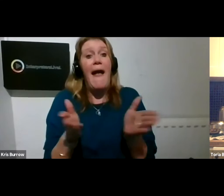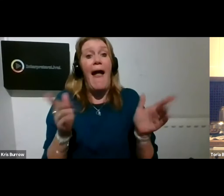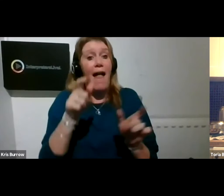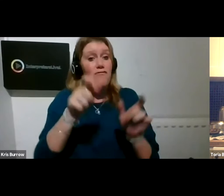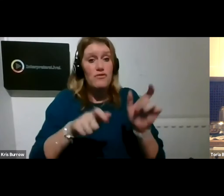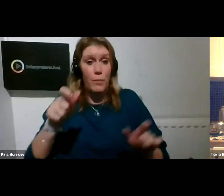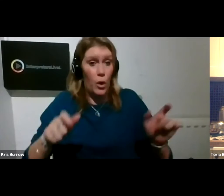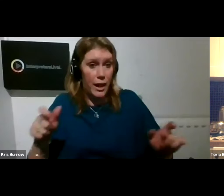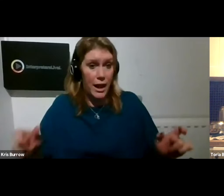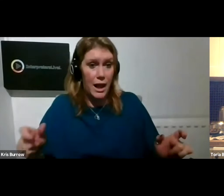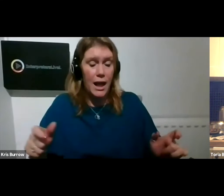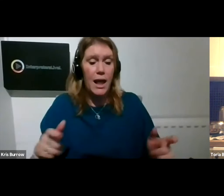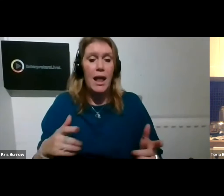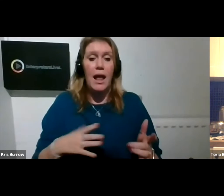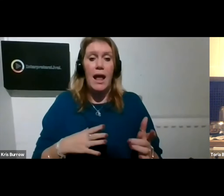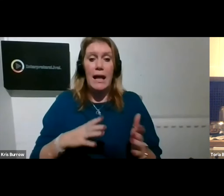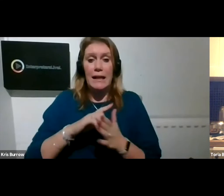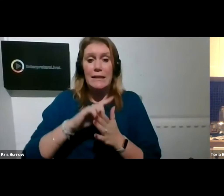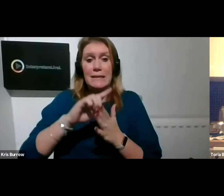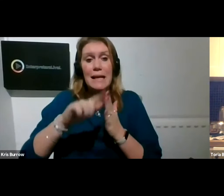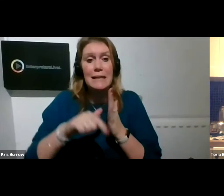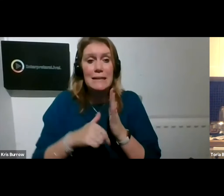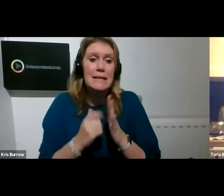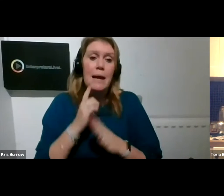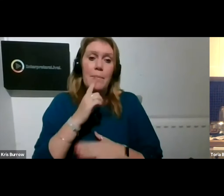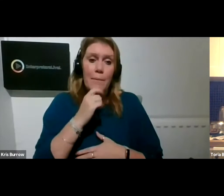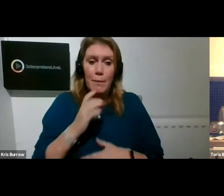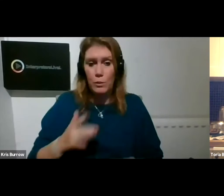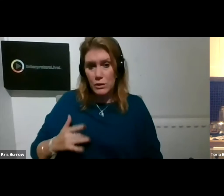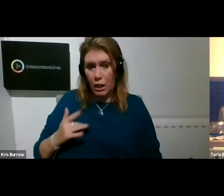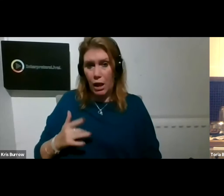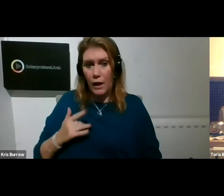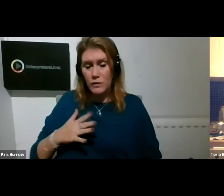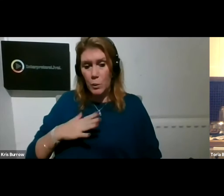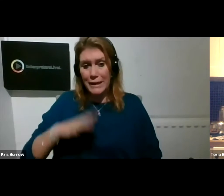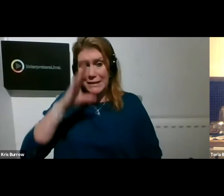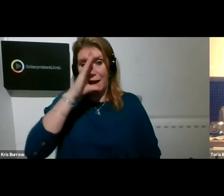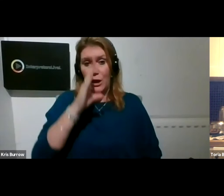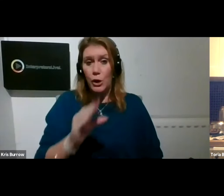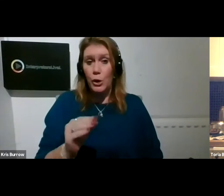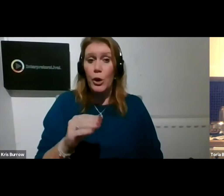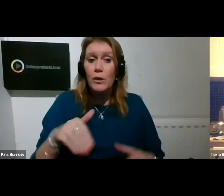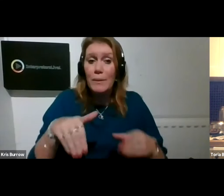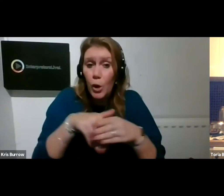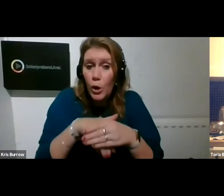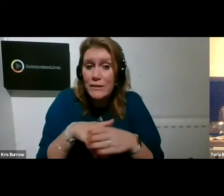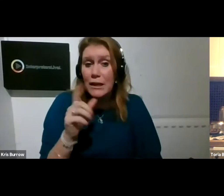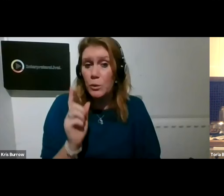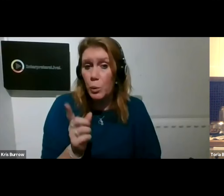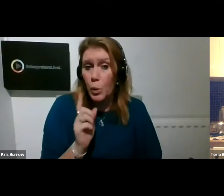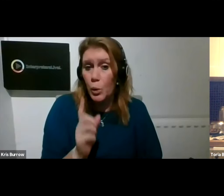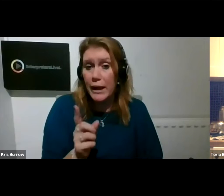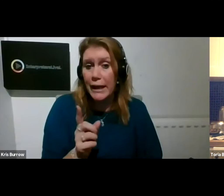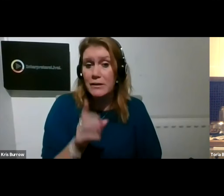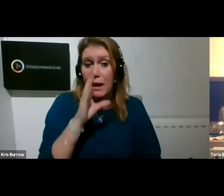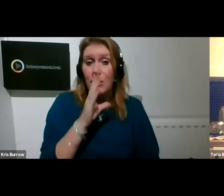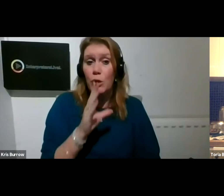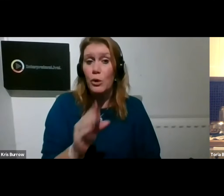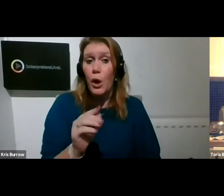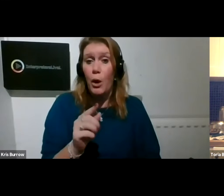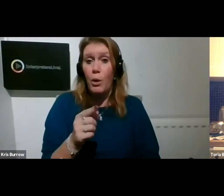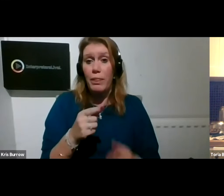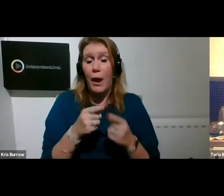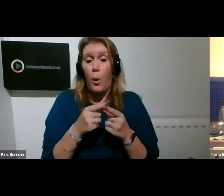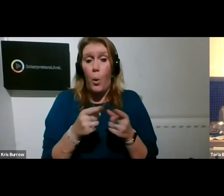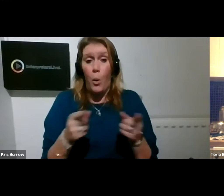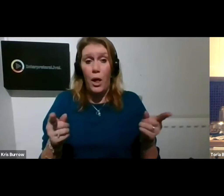disabled people's lives. We'd like to give some content warnings, starting with an acknowledgement that the whole piece draws on a